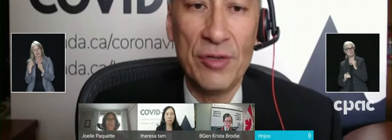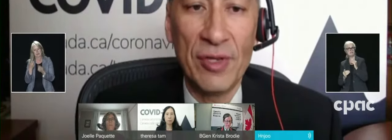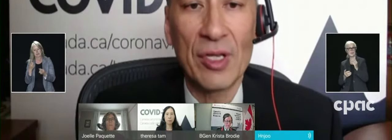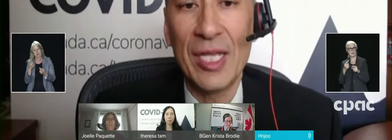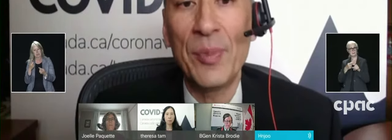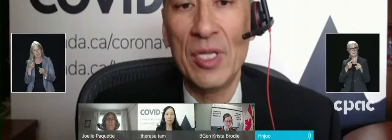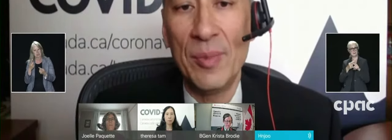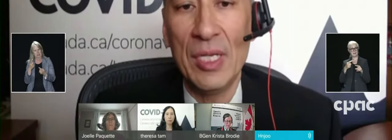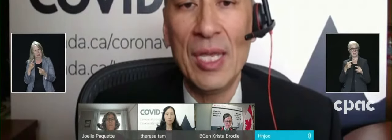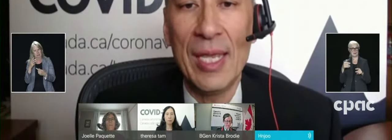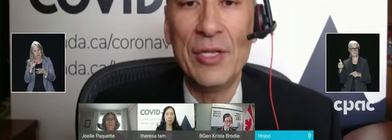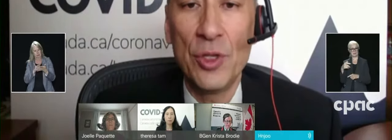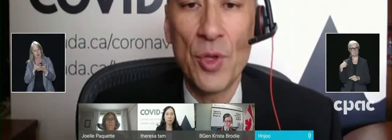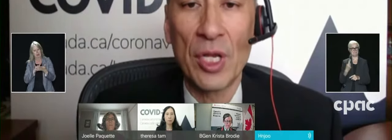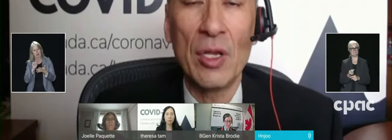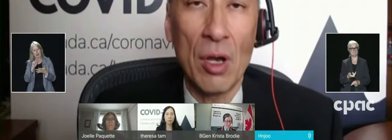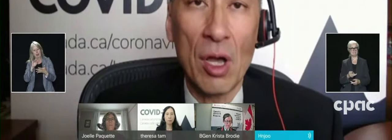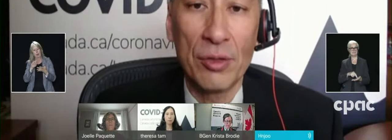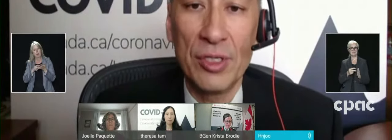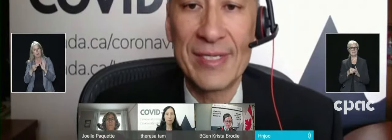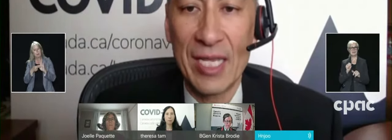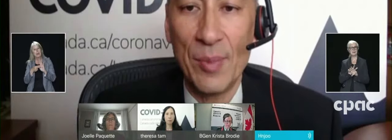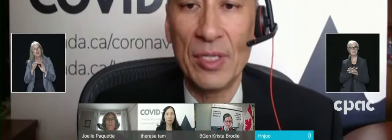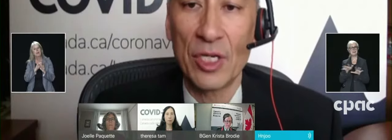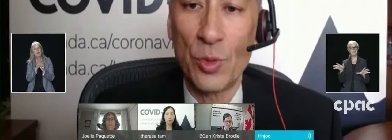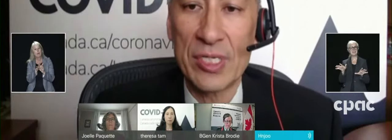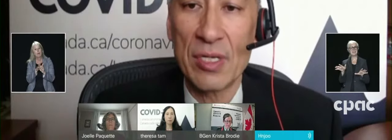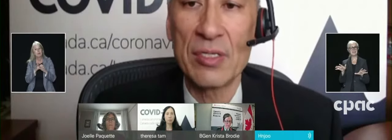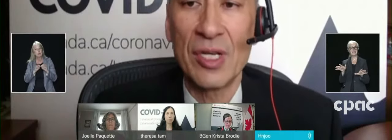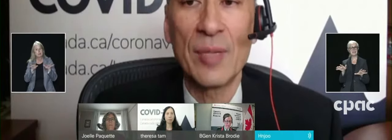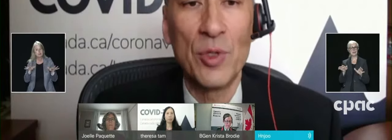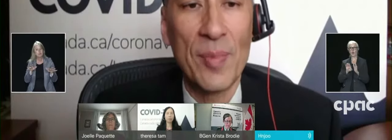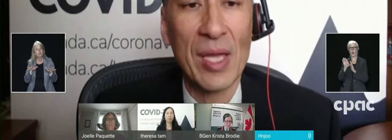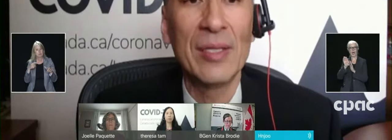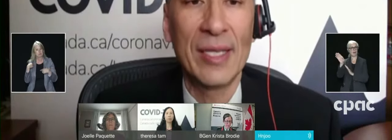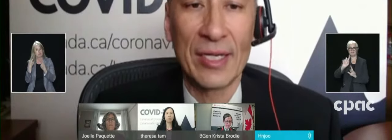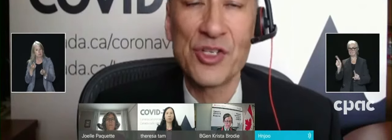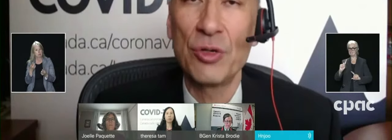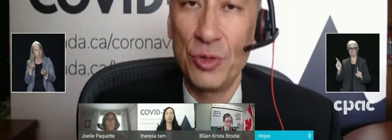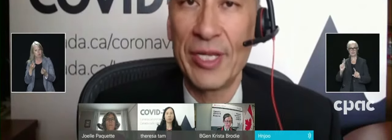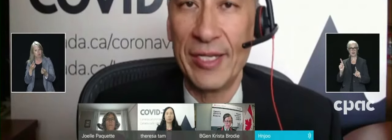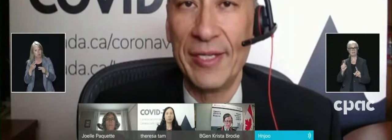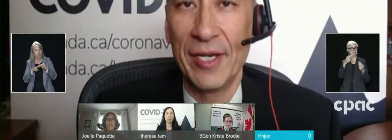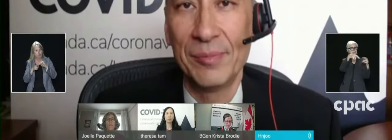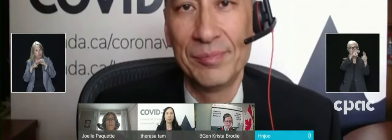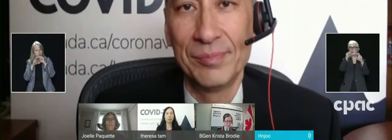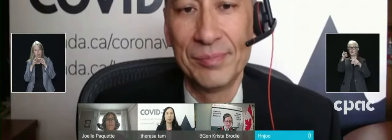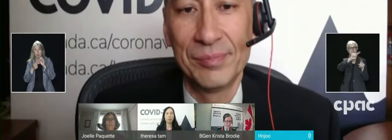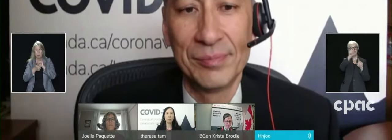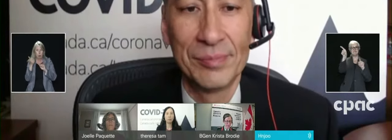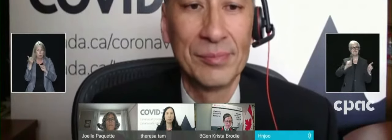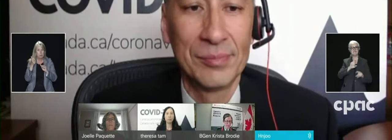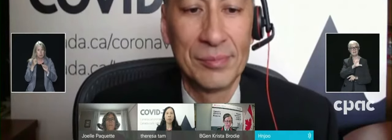ce qui signifie que l'épidémie est demeurée hors d'un schéma de croissance dans la plupart des régions du